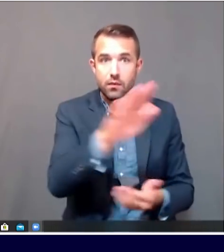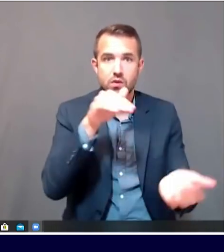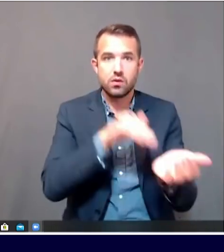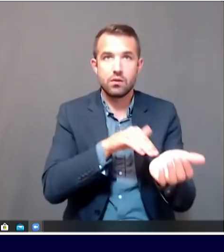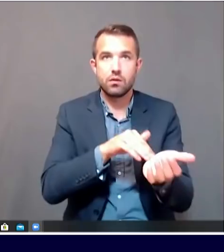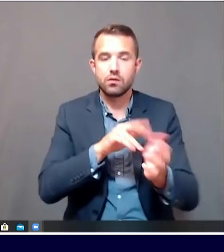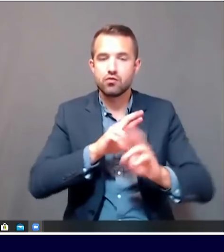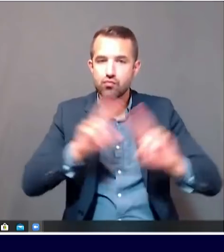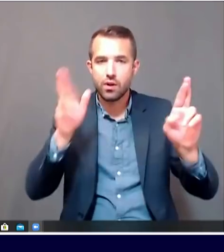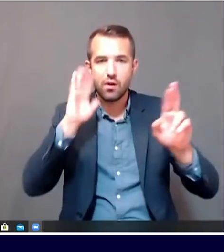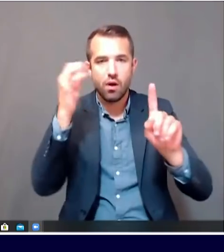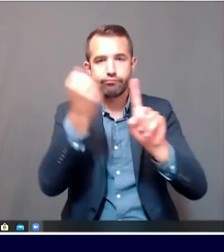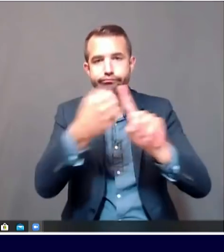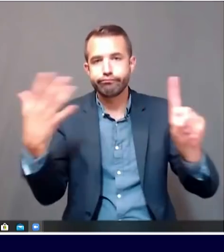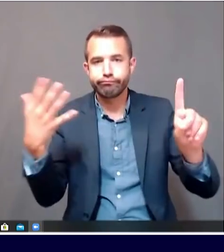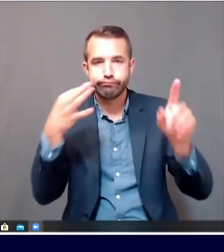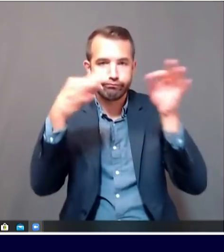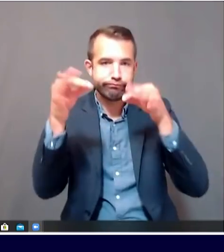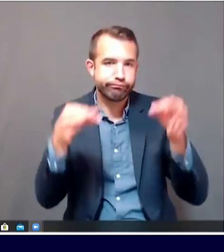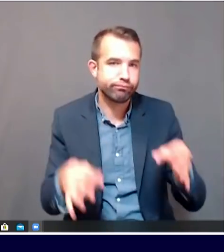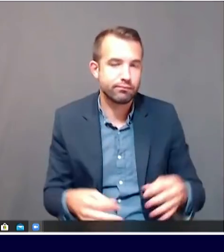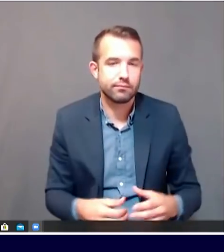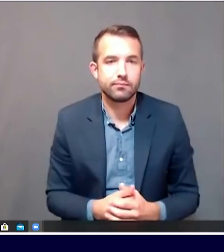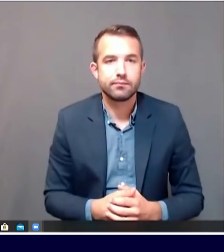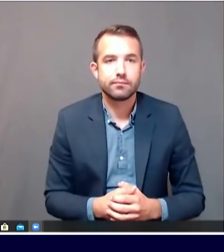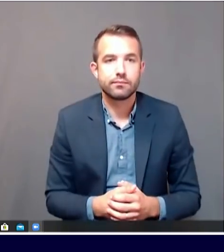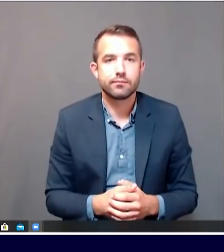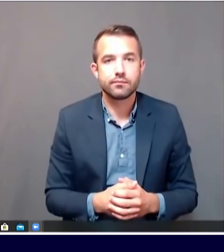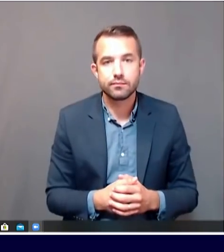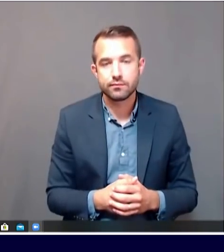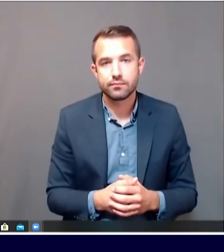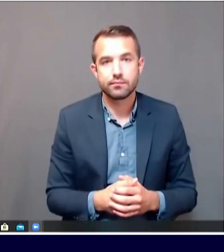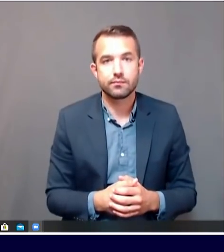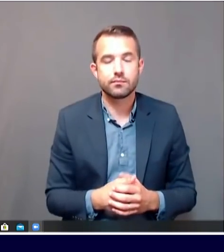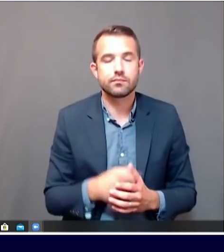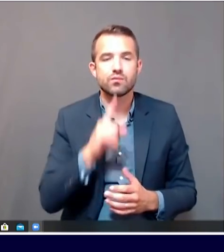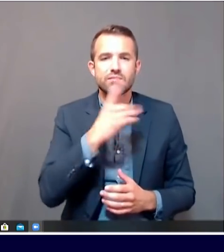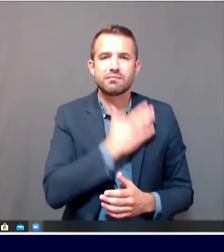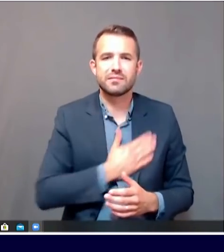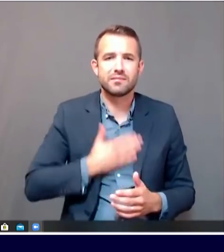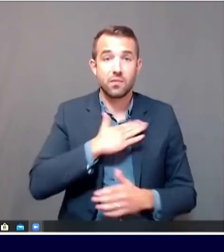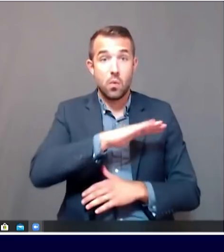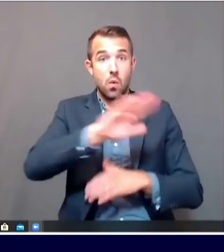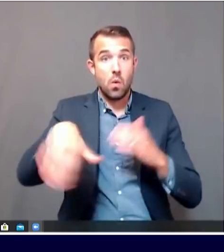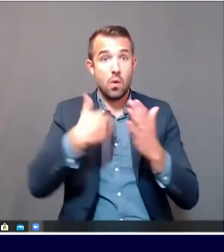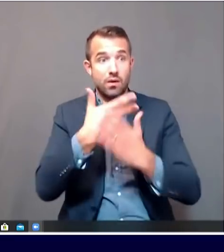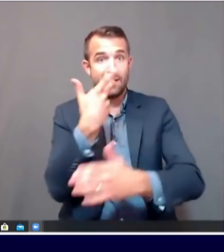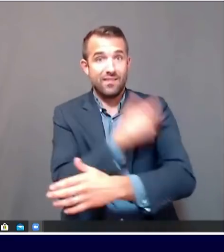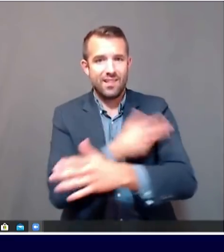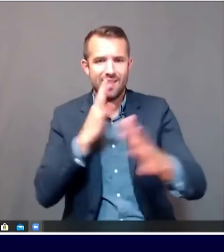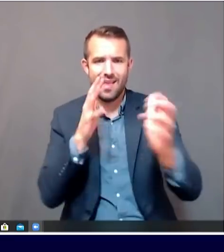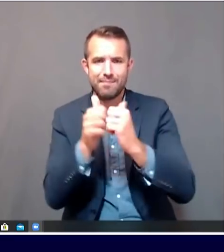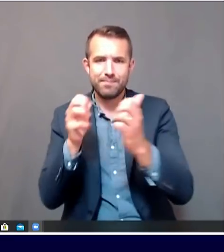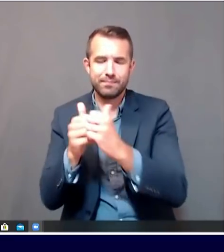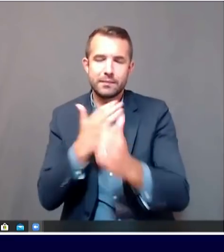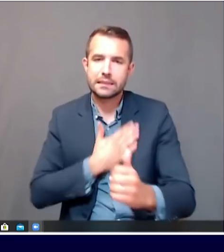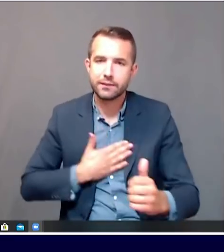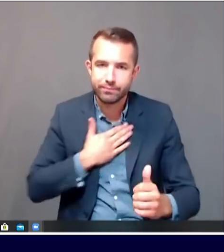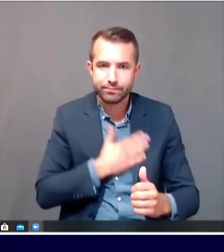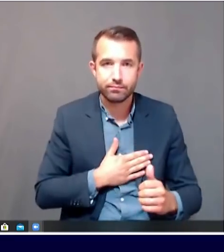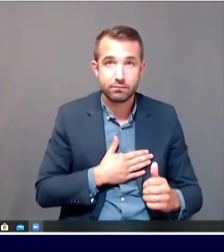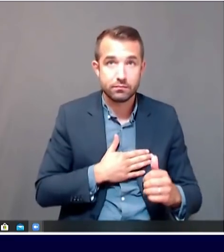away. It's important to keep up to date with your vaccines, but it's also important to keep up to